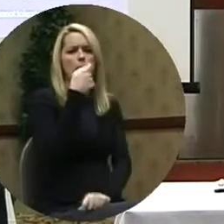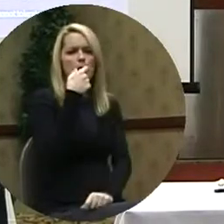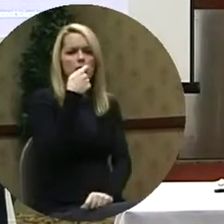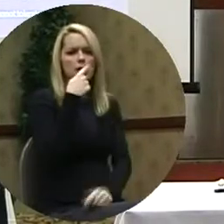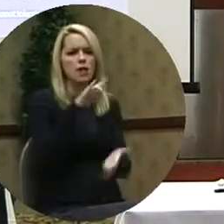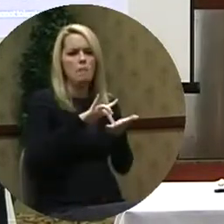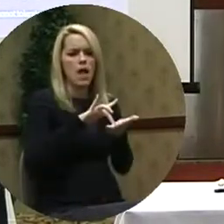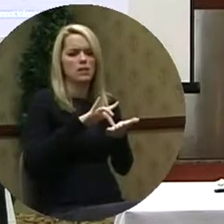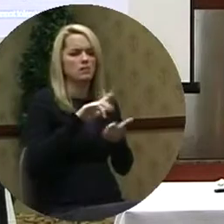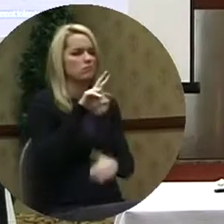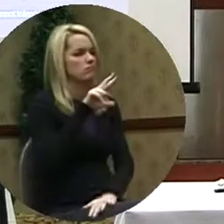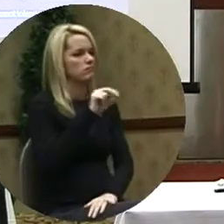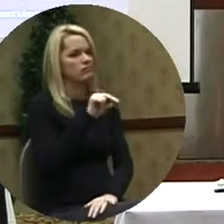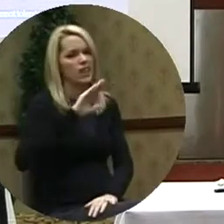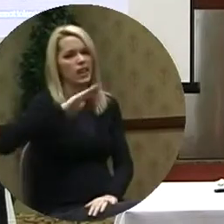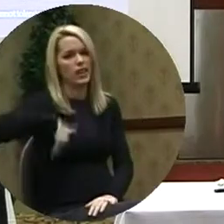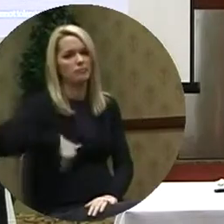Probably not at this point.